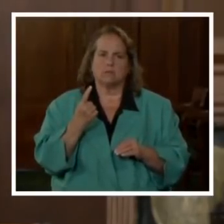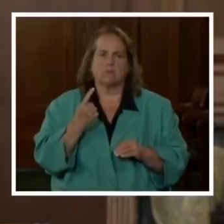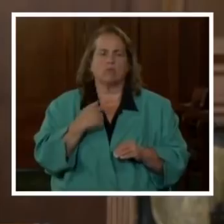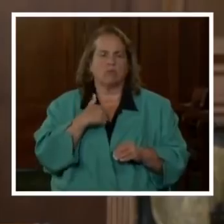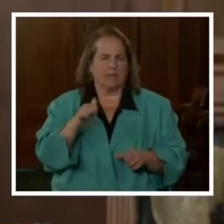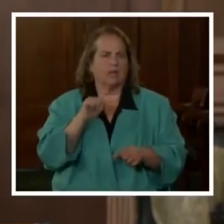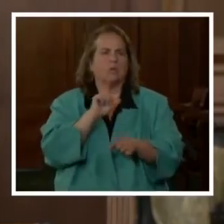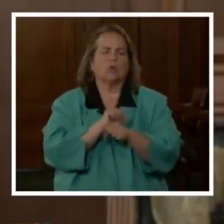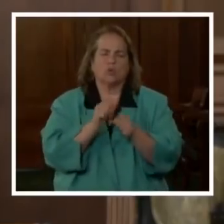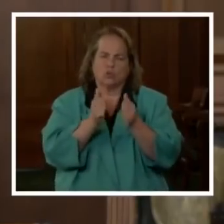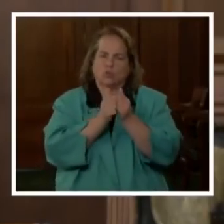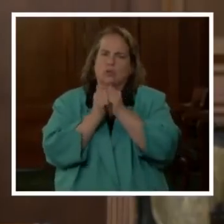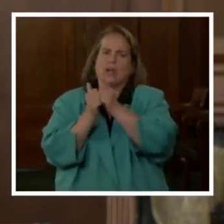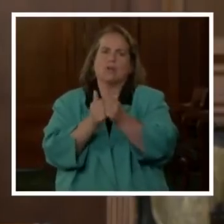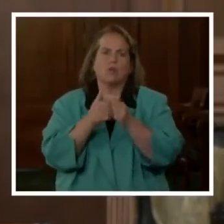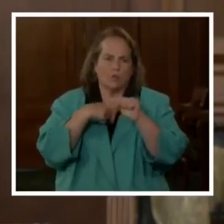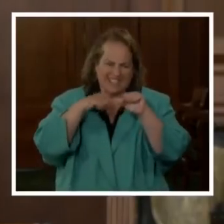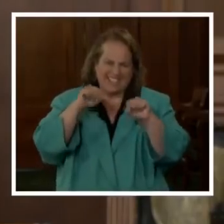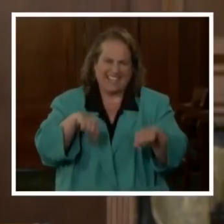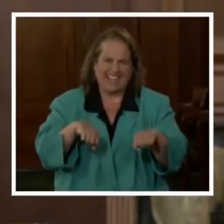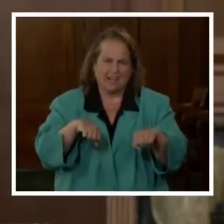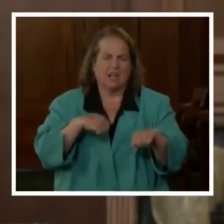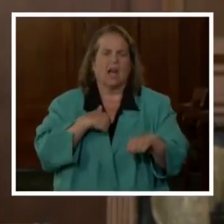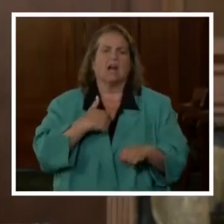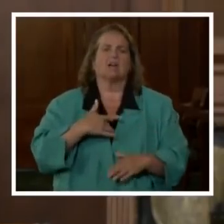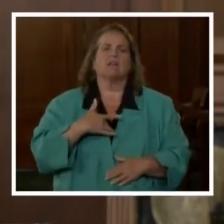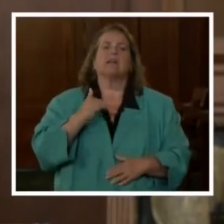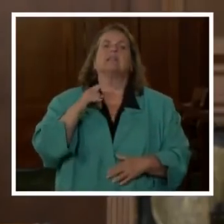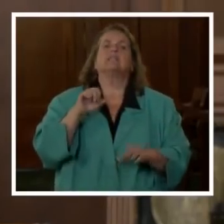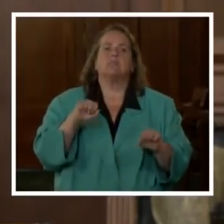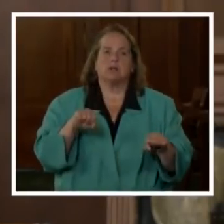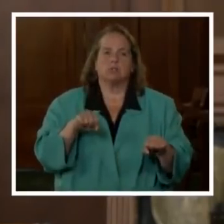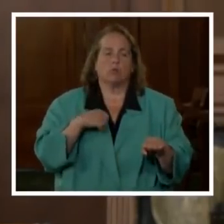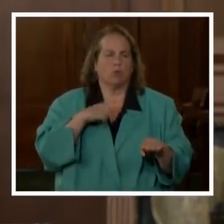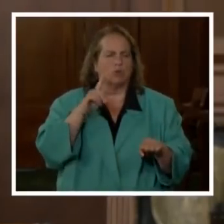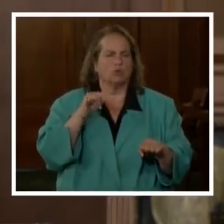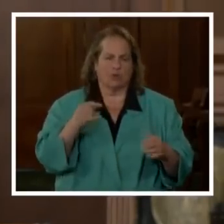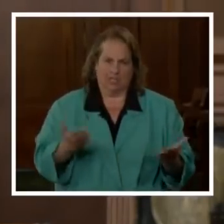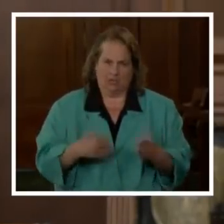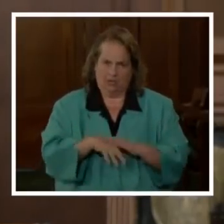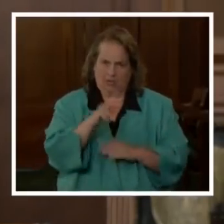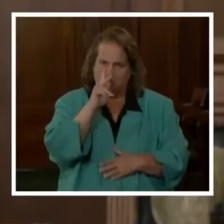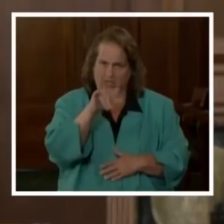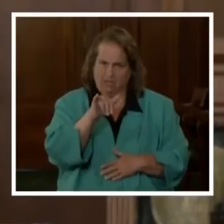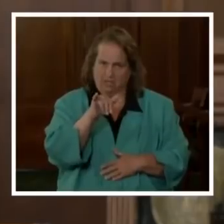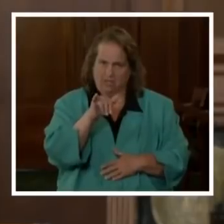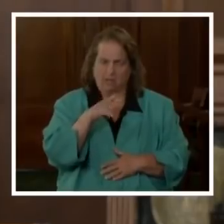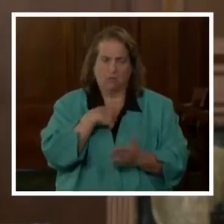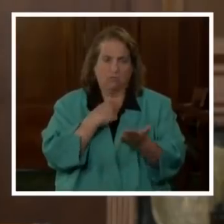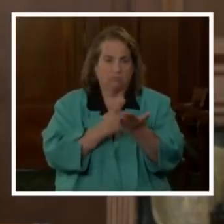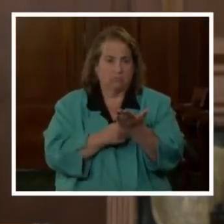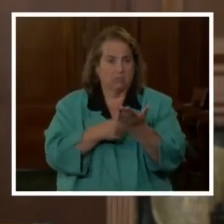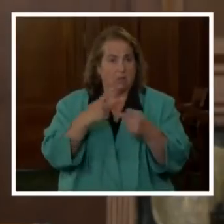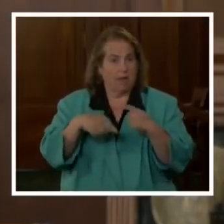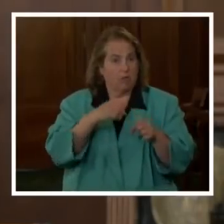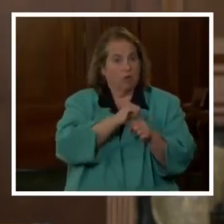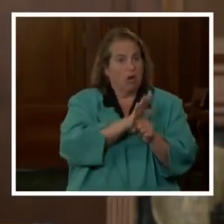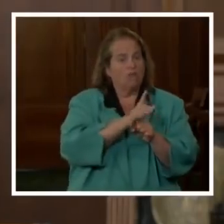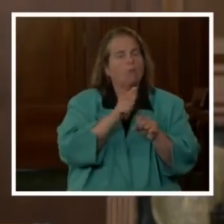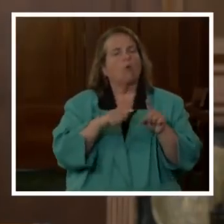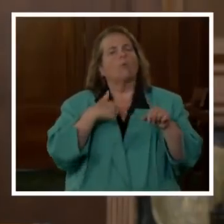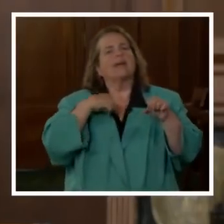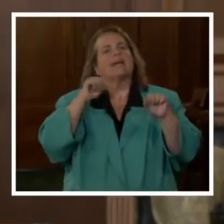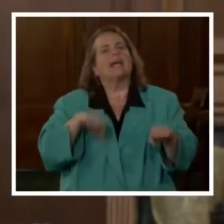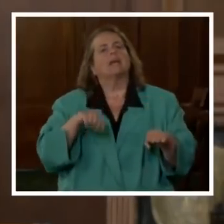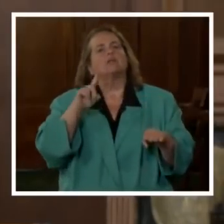We can work together. I believe it's possible. We can do it right here in Kentucky. We talked about doing that in COVID, but we can do